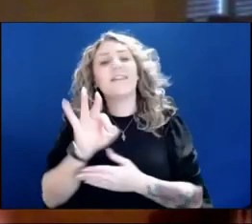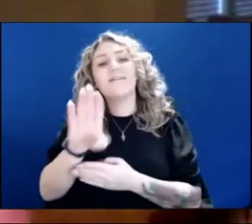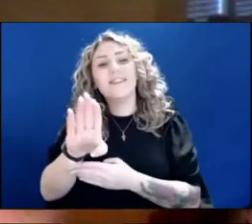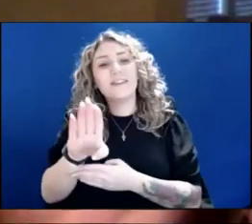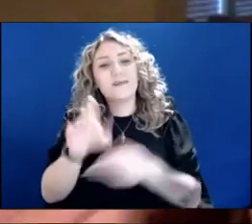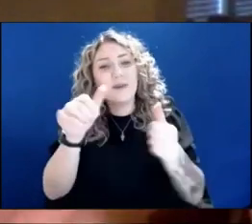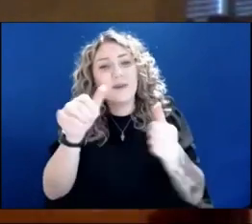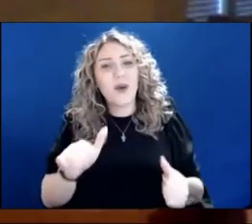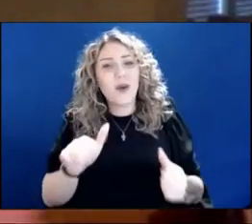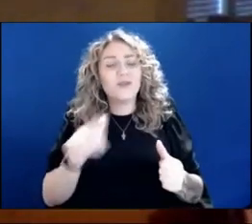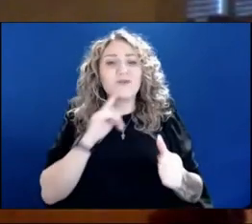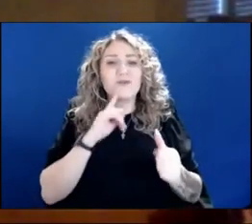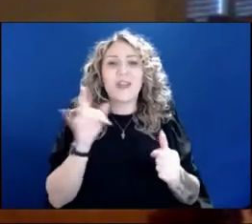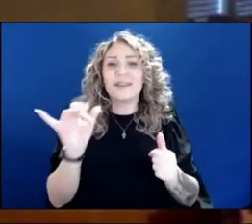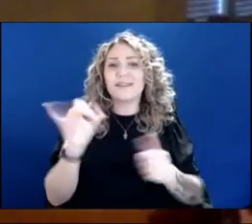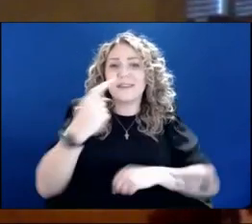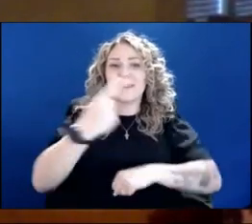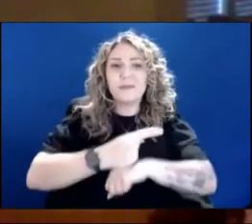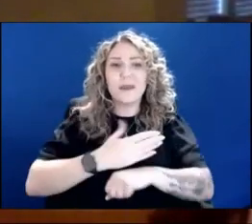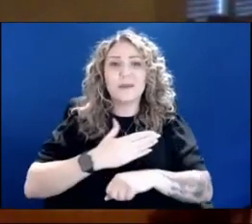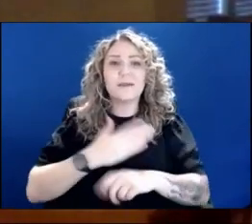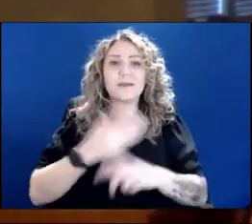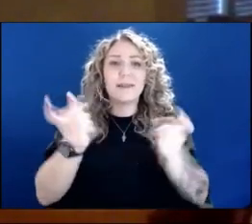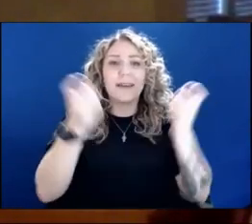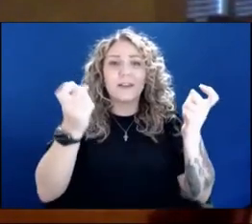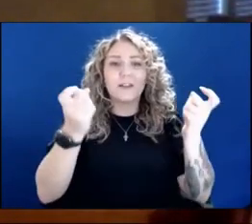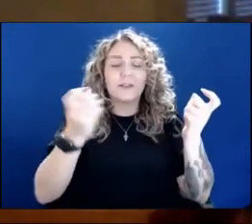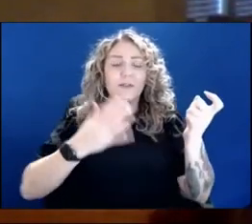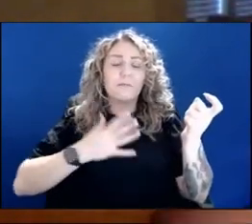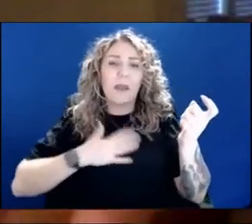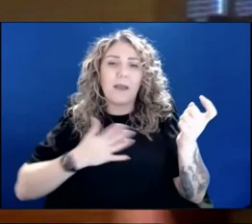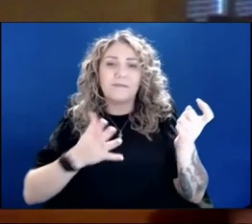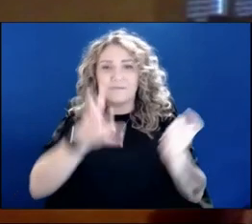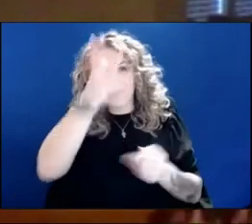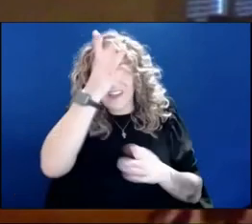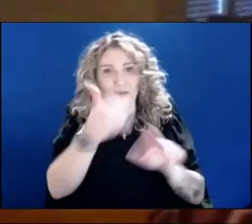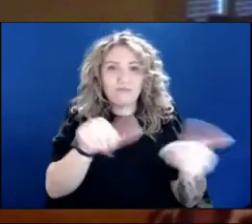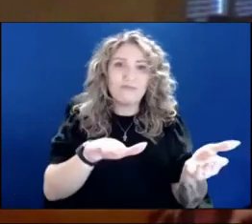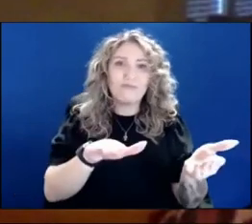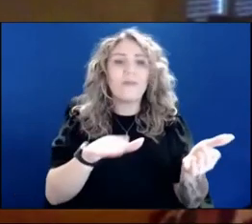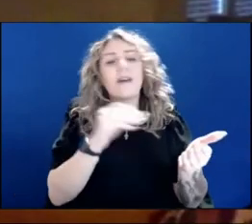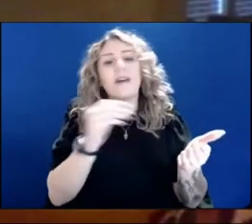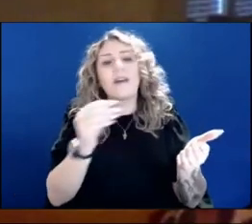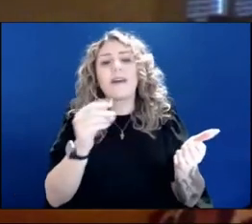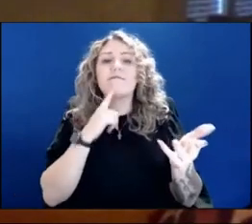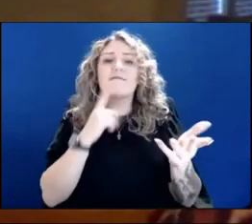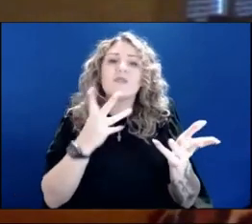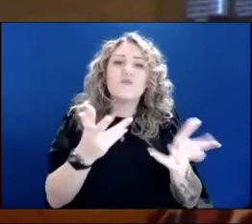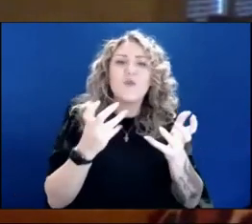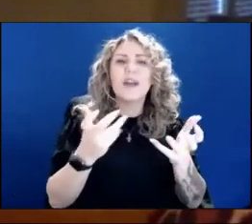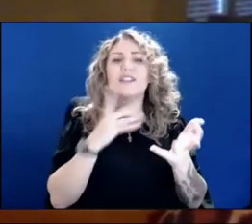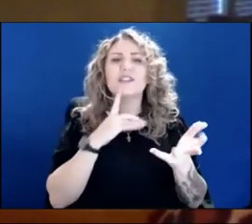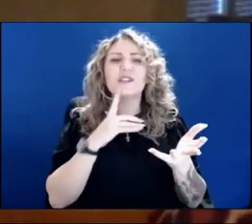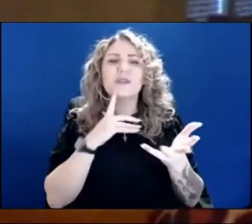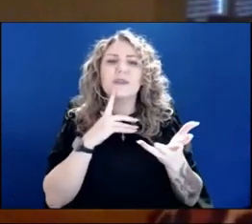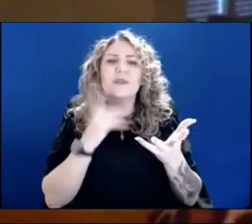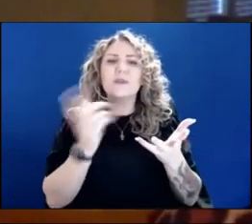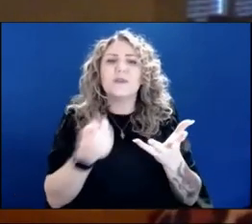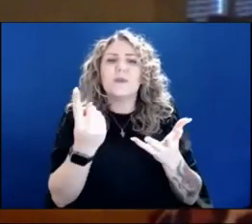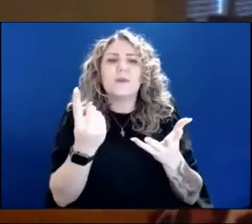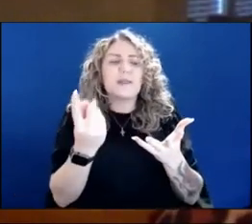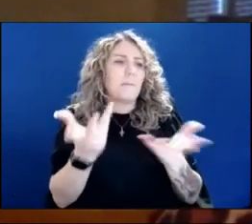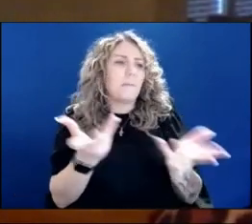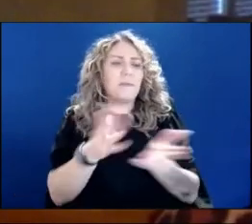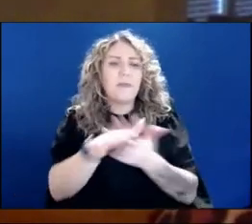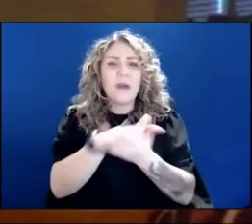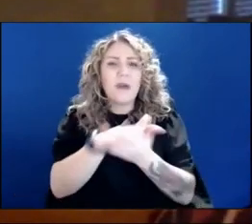posted on the same day as the anniversary of the passing of my father. And I tried to do something, kind of pay it forward. And I thought, like, what a God wink that